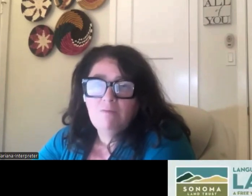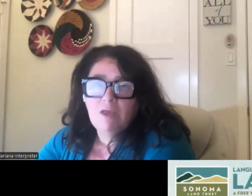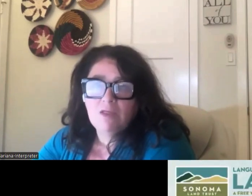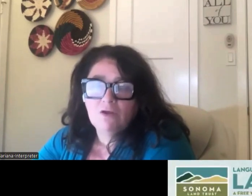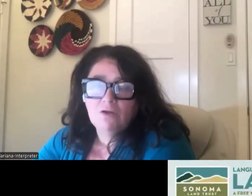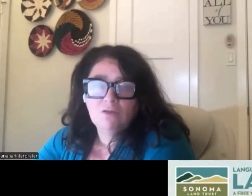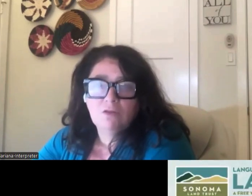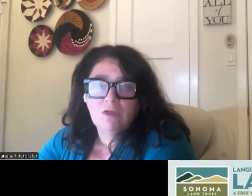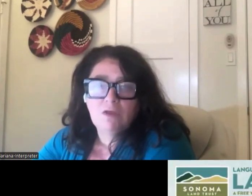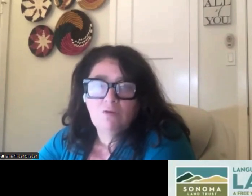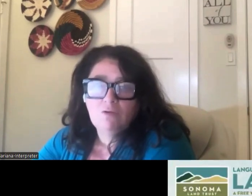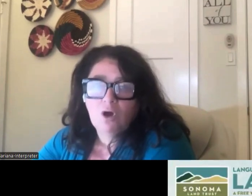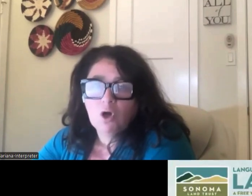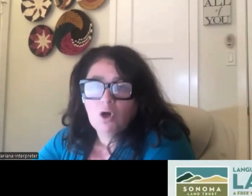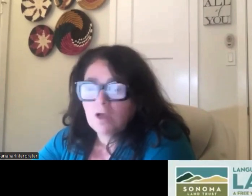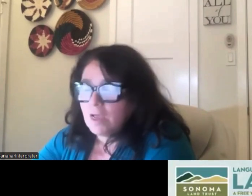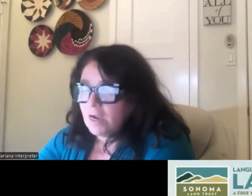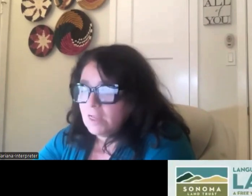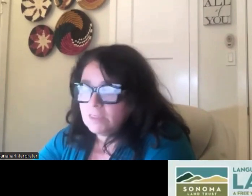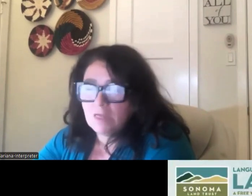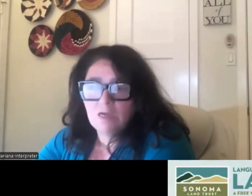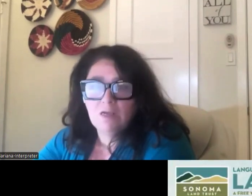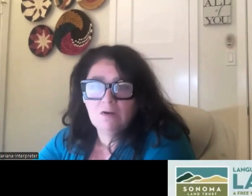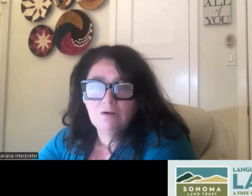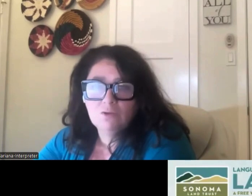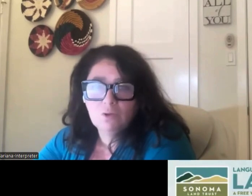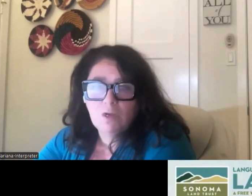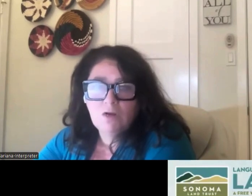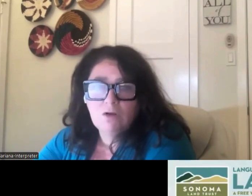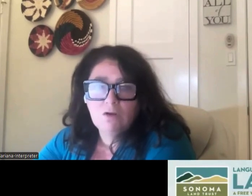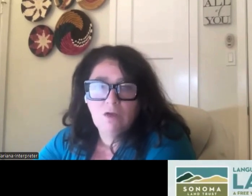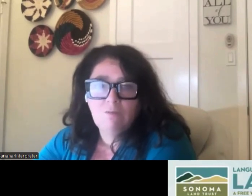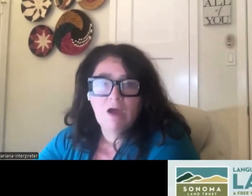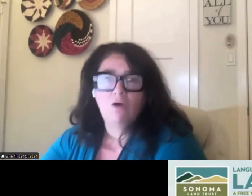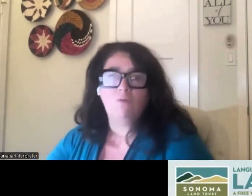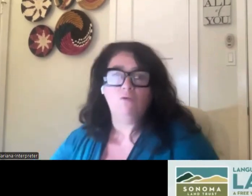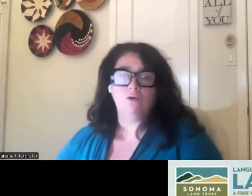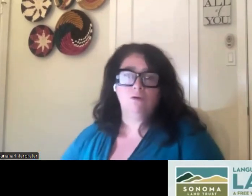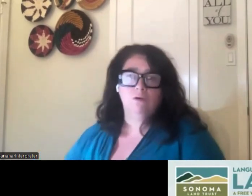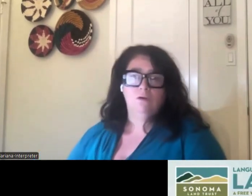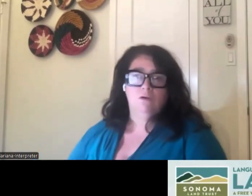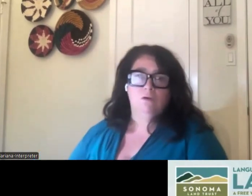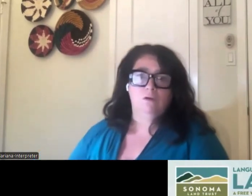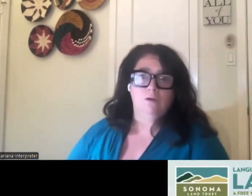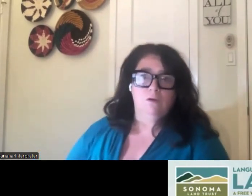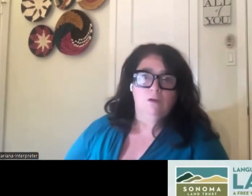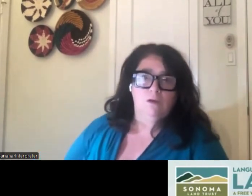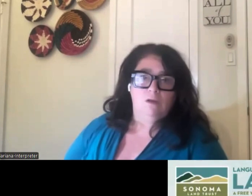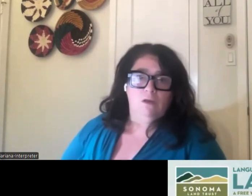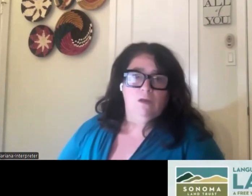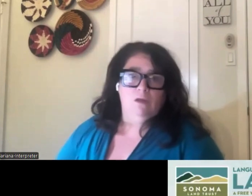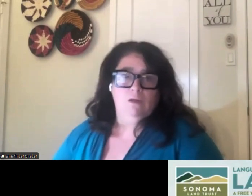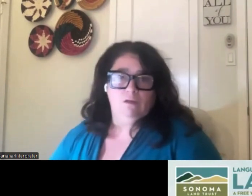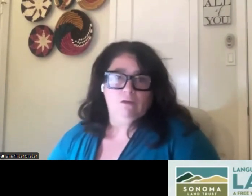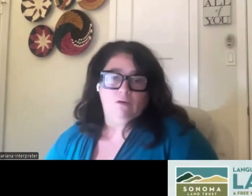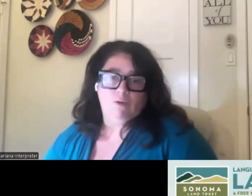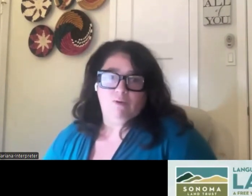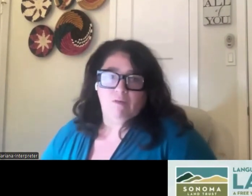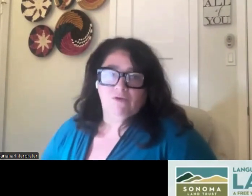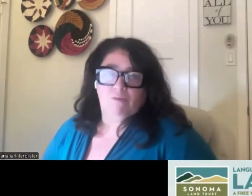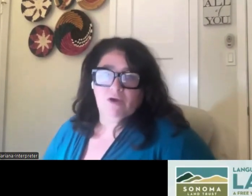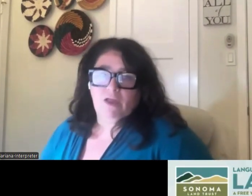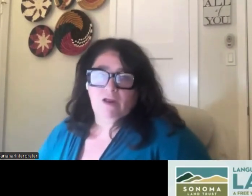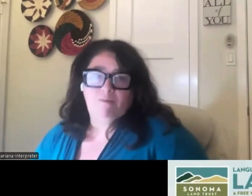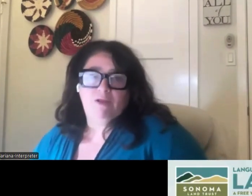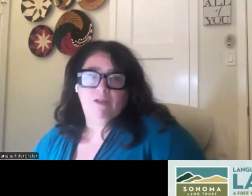soil, is common in the desert Southwest, but expanding throughout the Central Valley of California in particular, also elsewhere. It